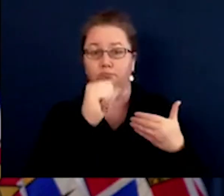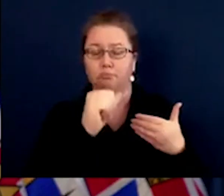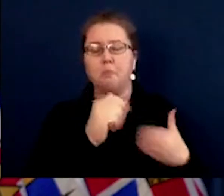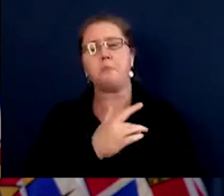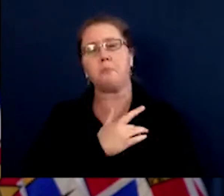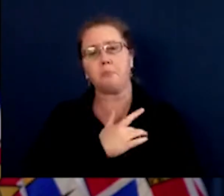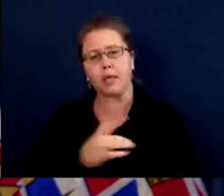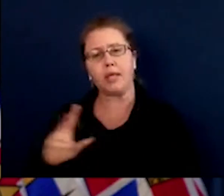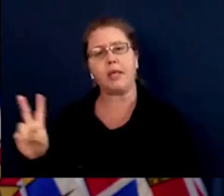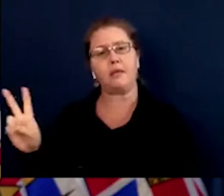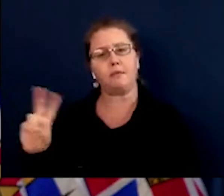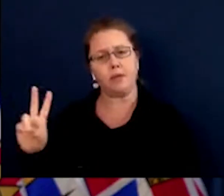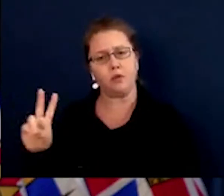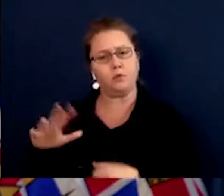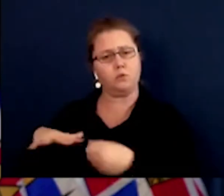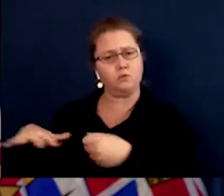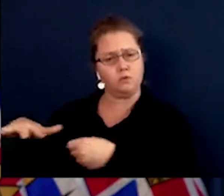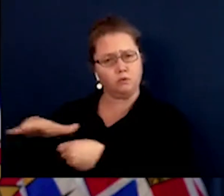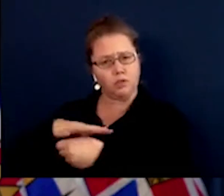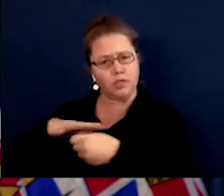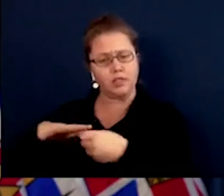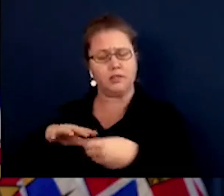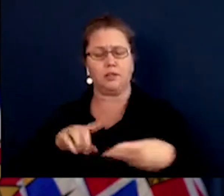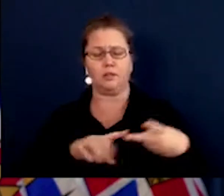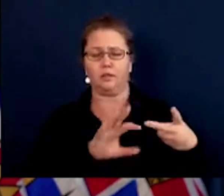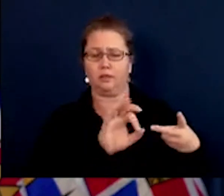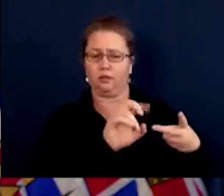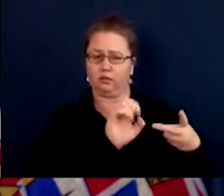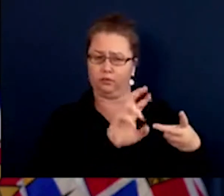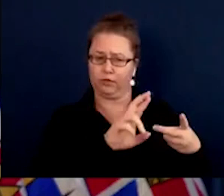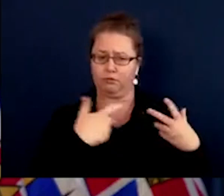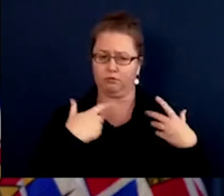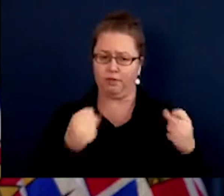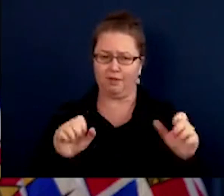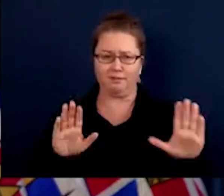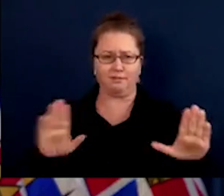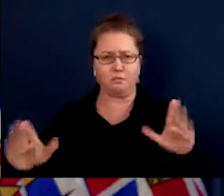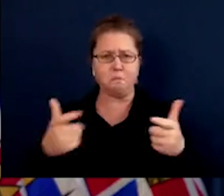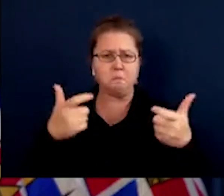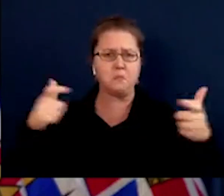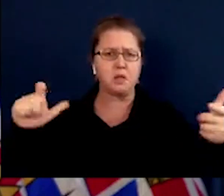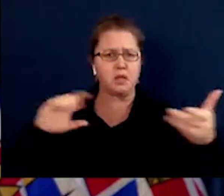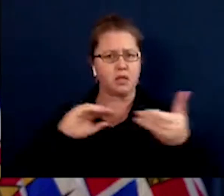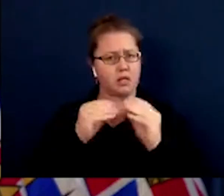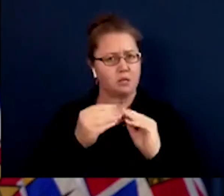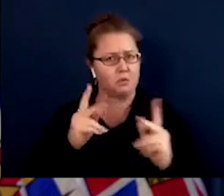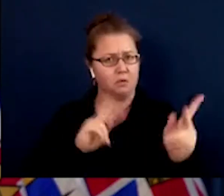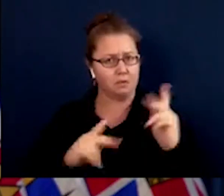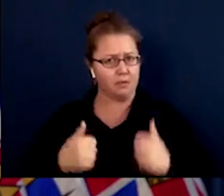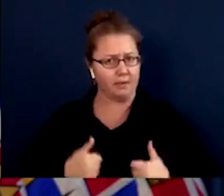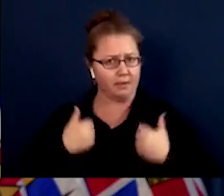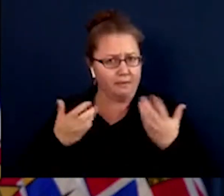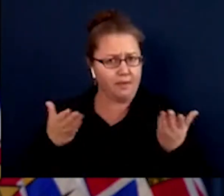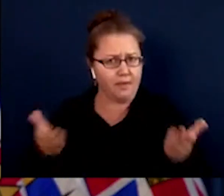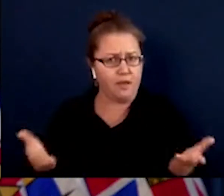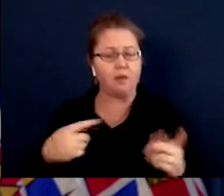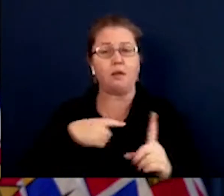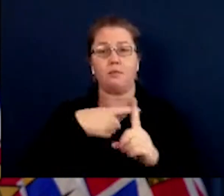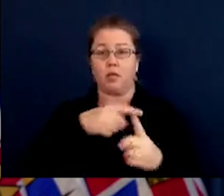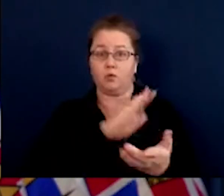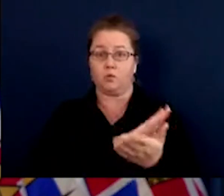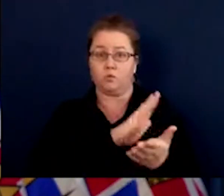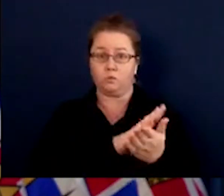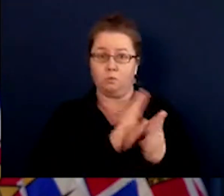and Vancouver Coastal Health regions, where of course we have the largest population of school children and the largest numbers